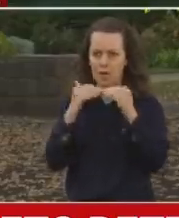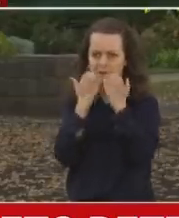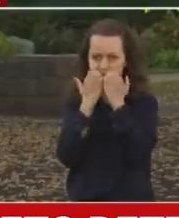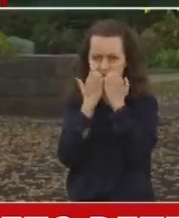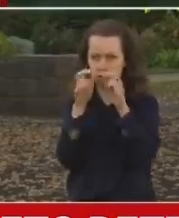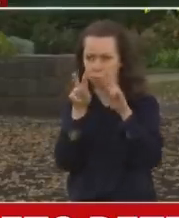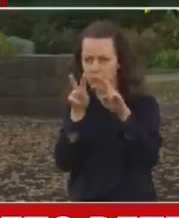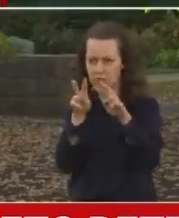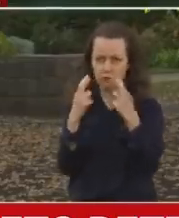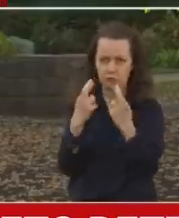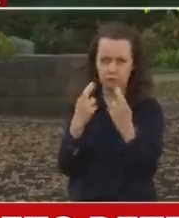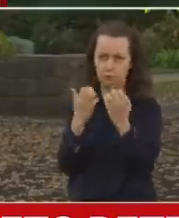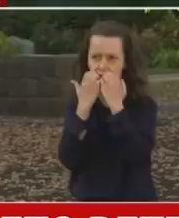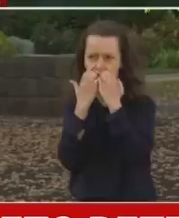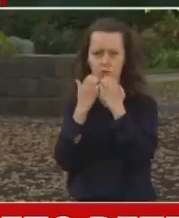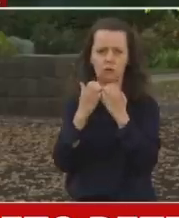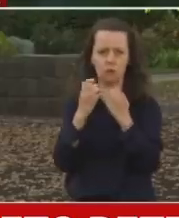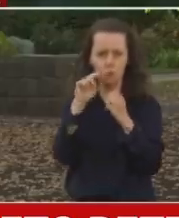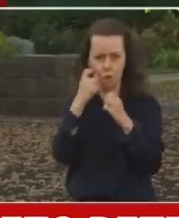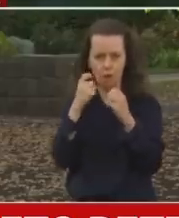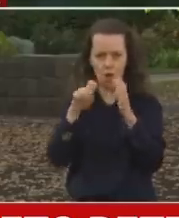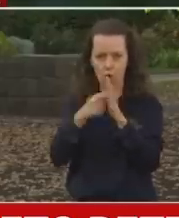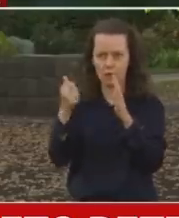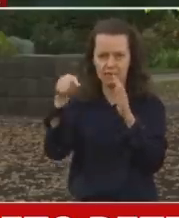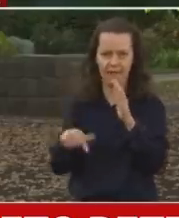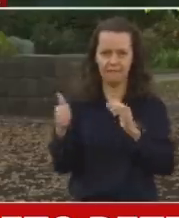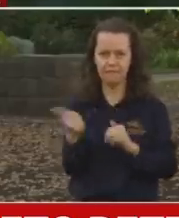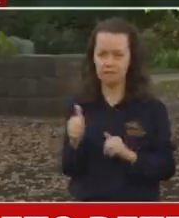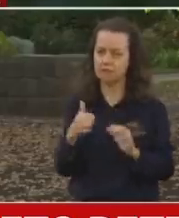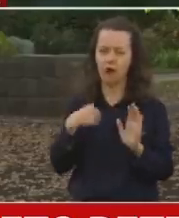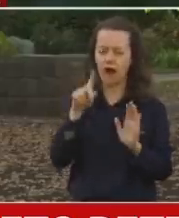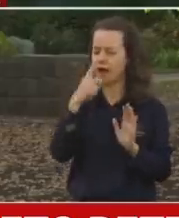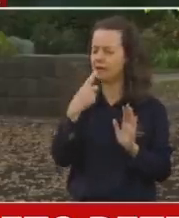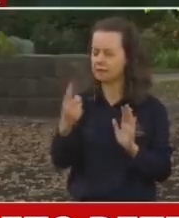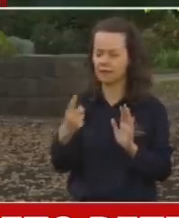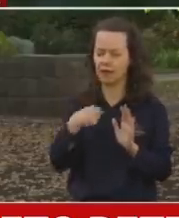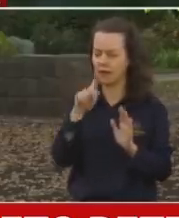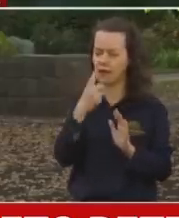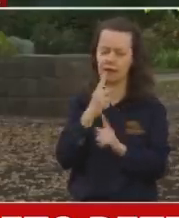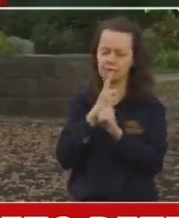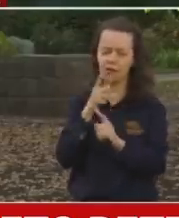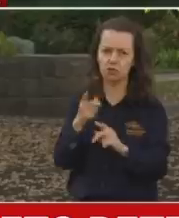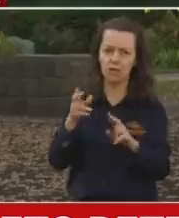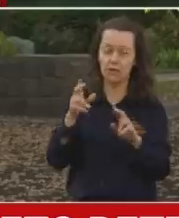advice. I think that would be completely unfair on anyone planning something special